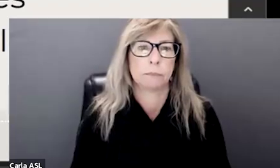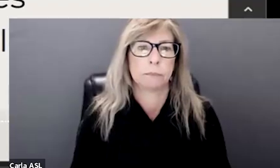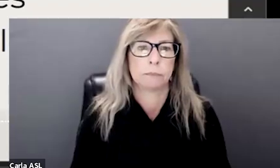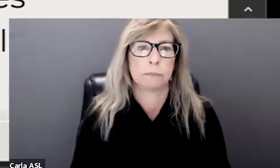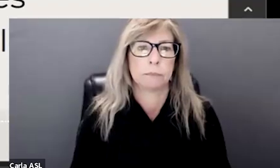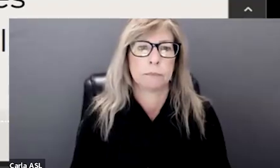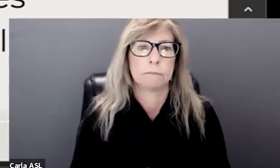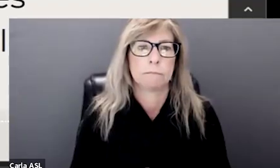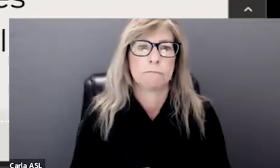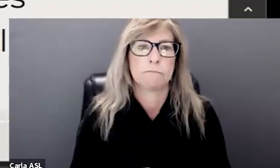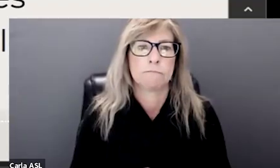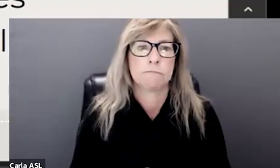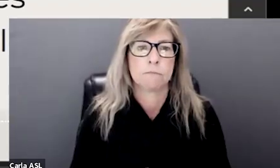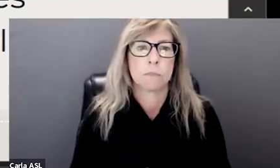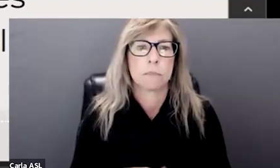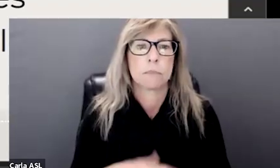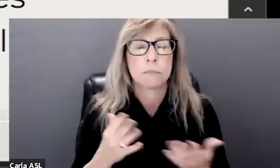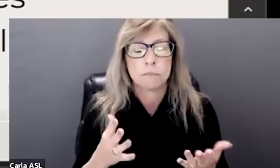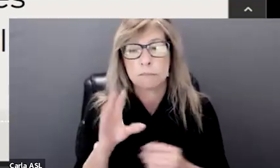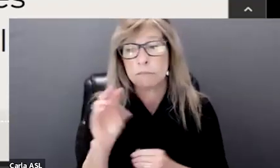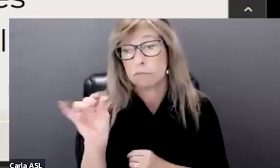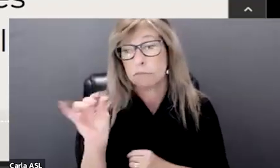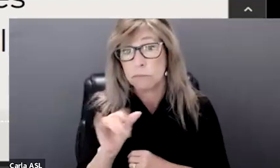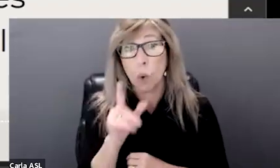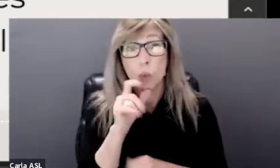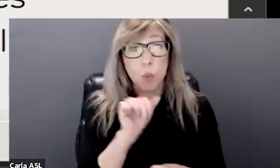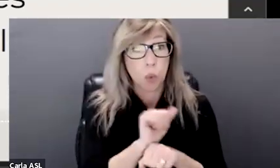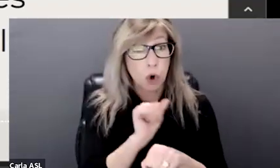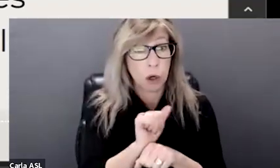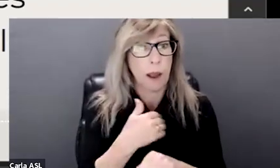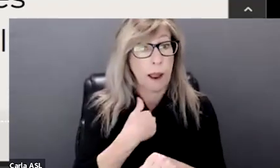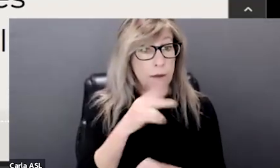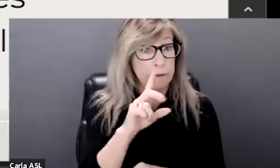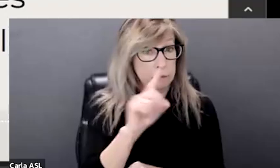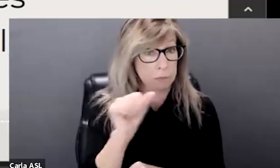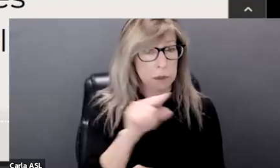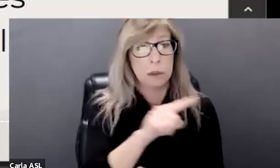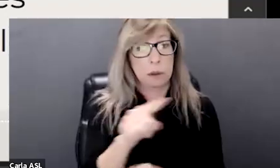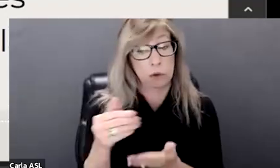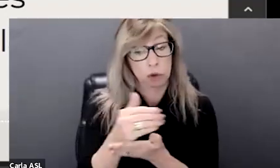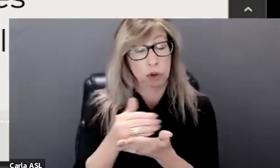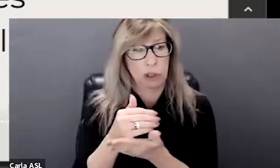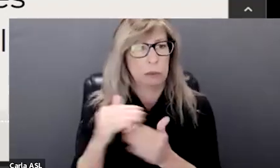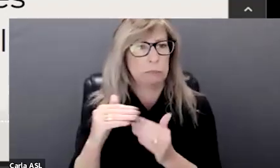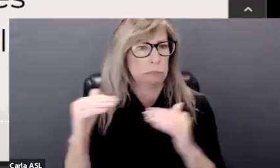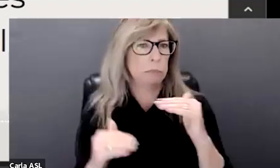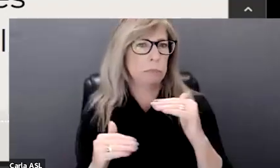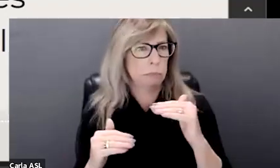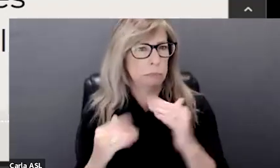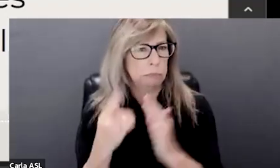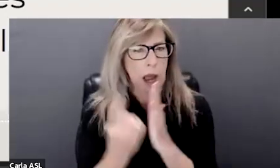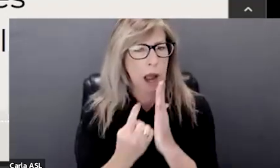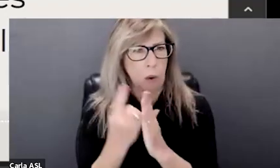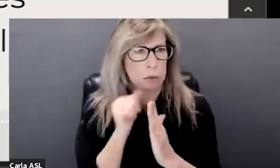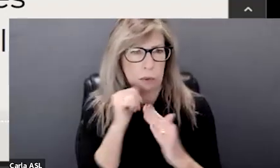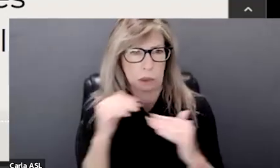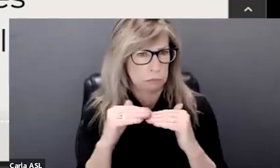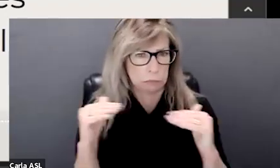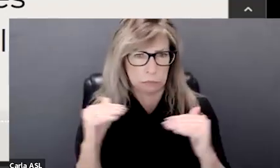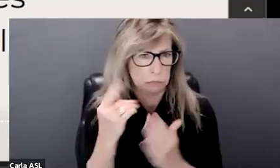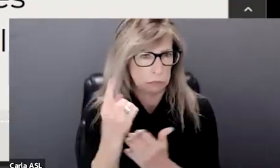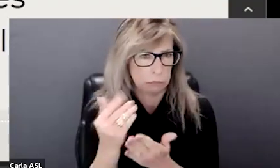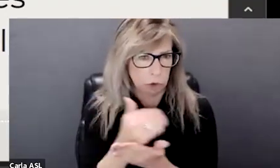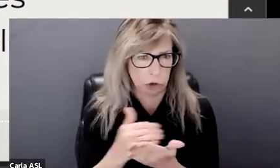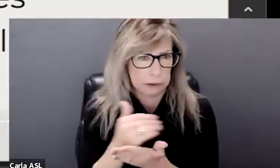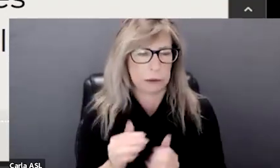with disabilities on average earn less per hour, and the severity of experienced disability tends to